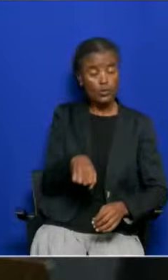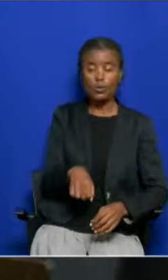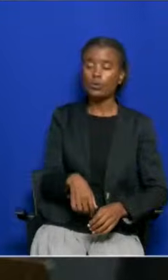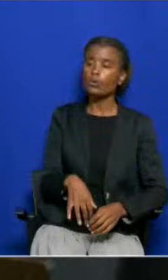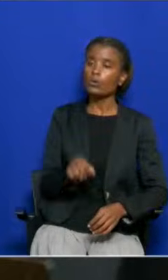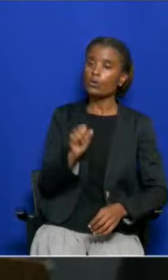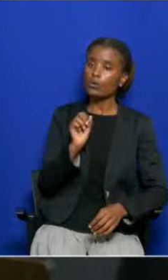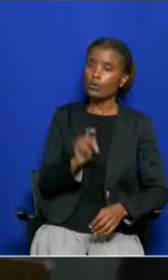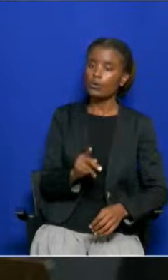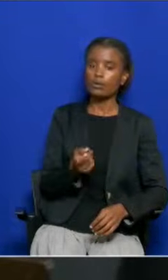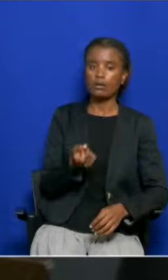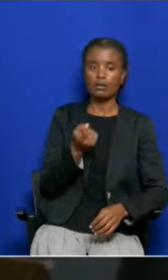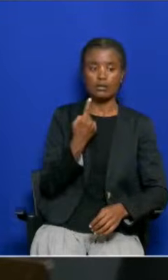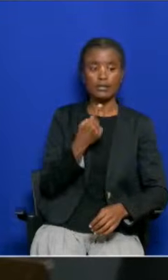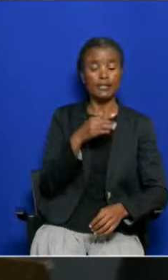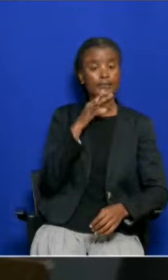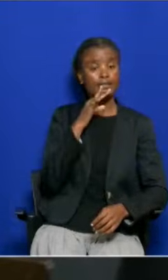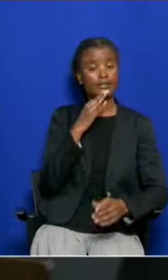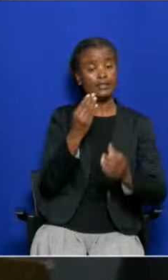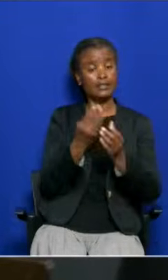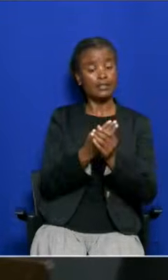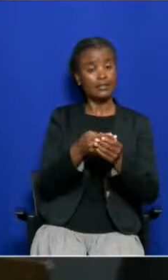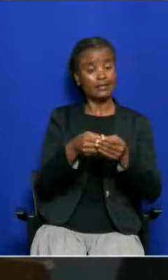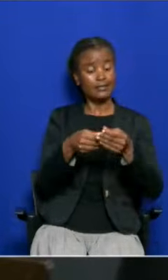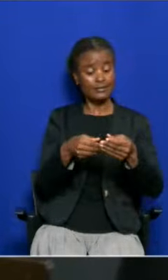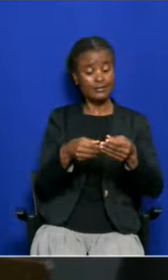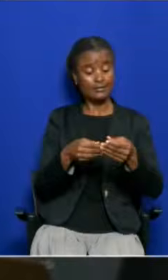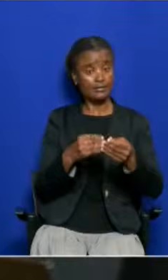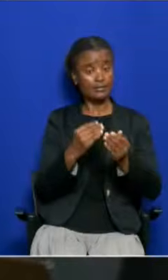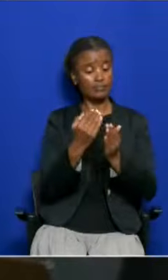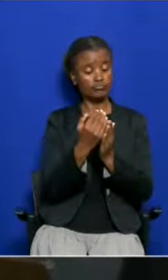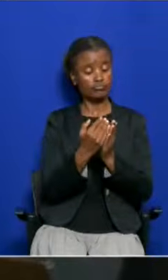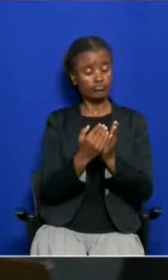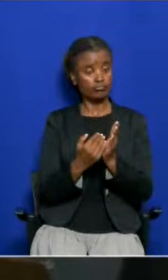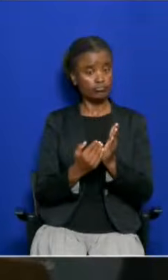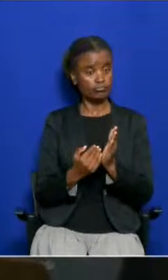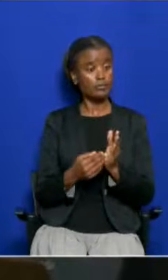cases that were on the list from Mr. Mkati Mswazi